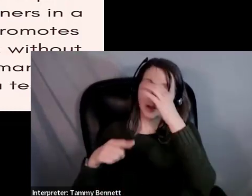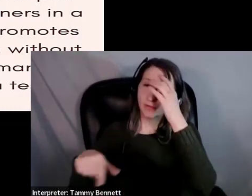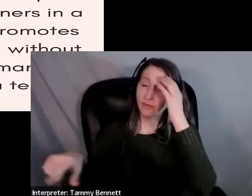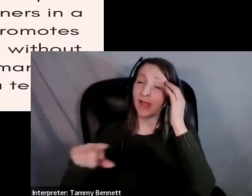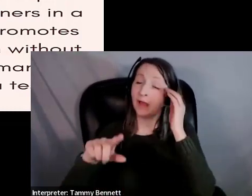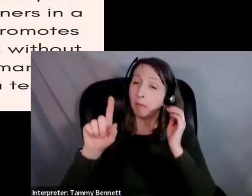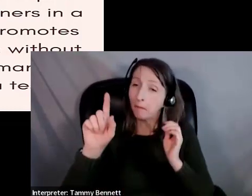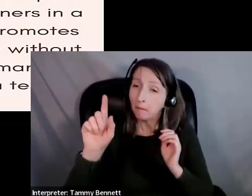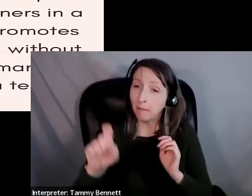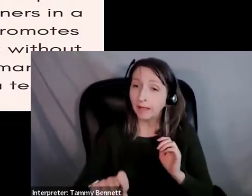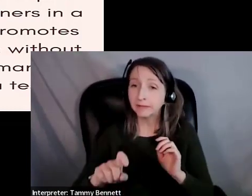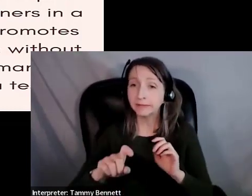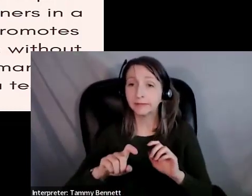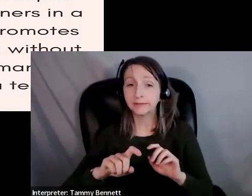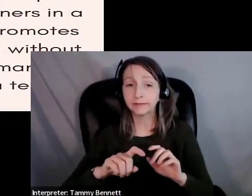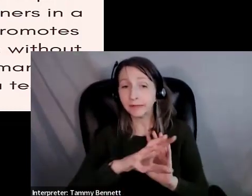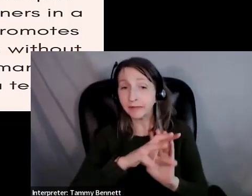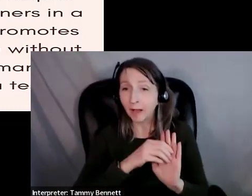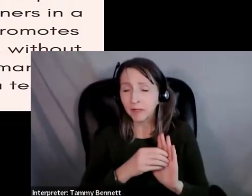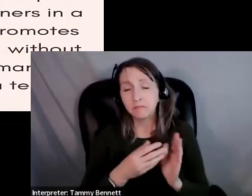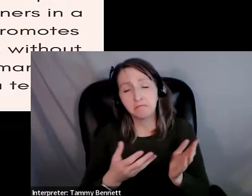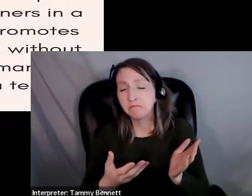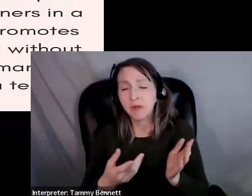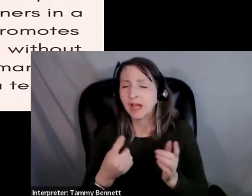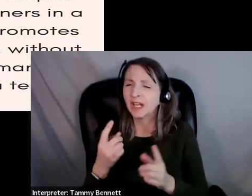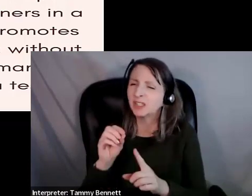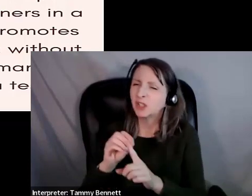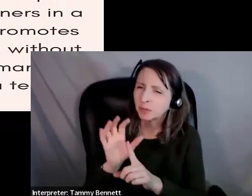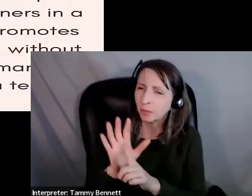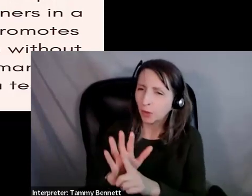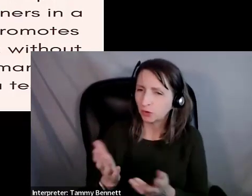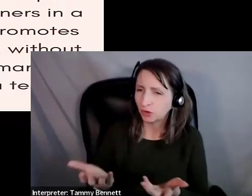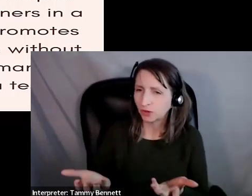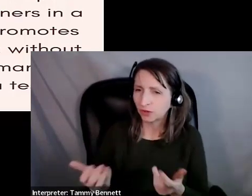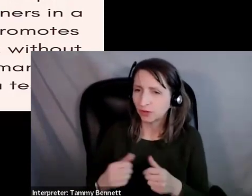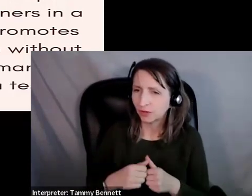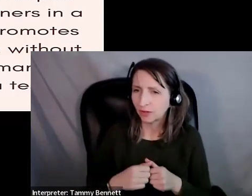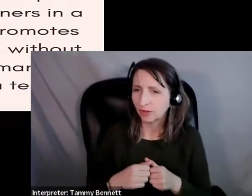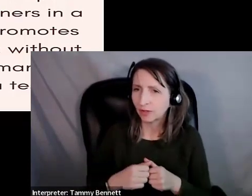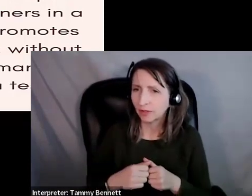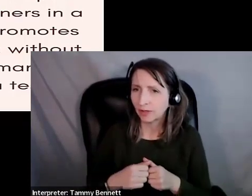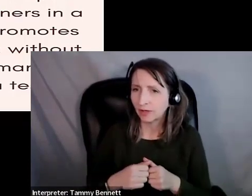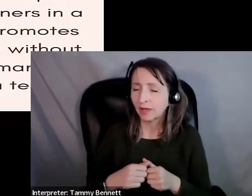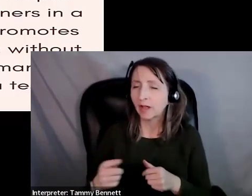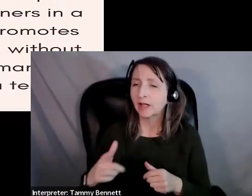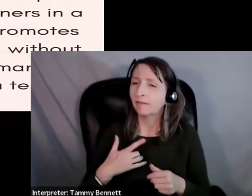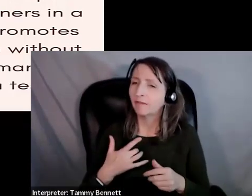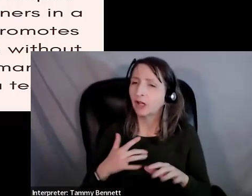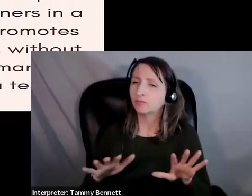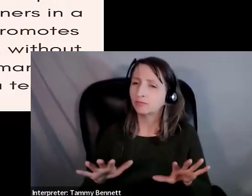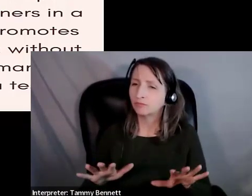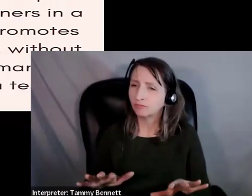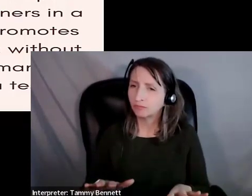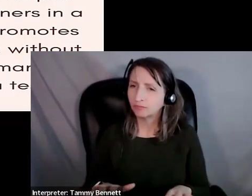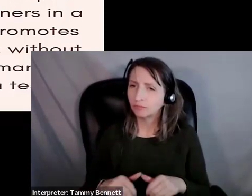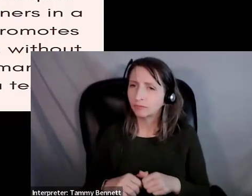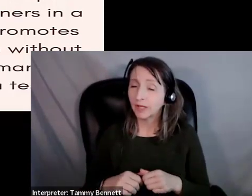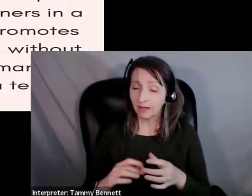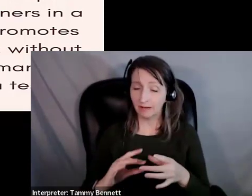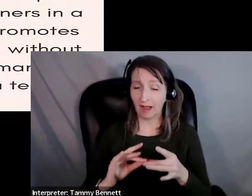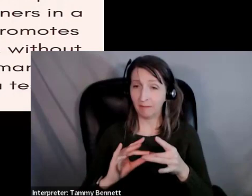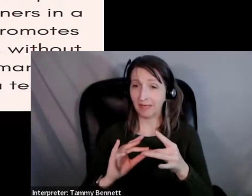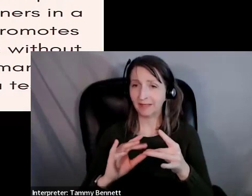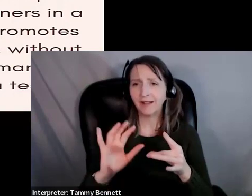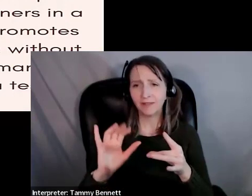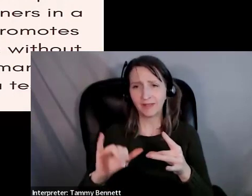that there is exposure to the concept itself, that there is, um, just ease and relax because commenting is also a part of